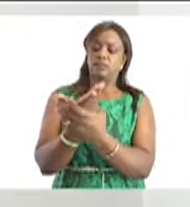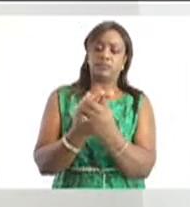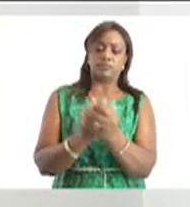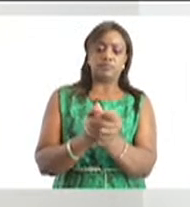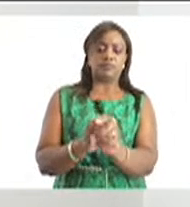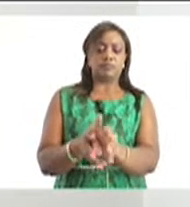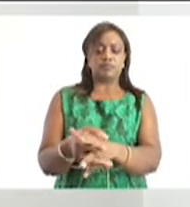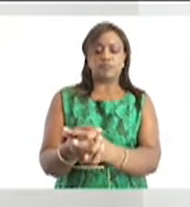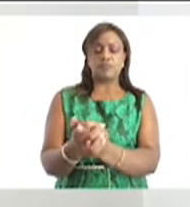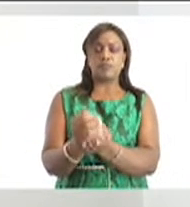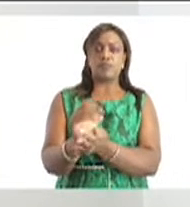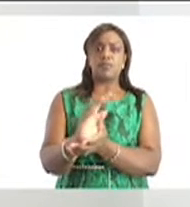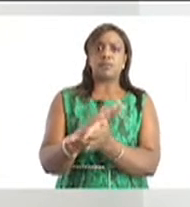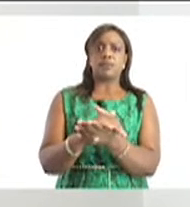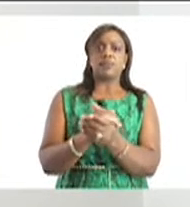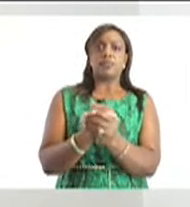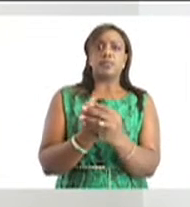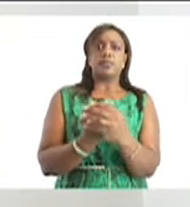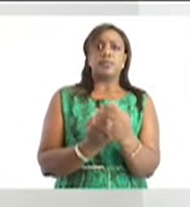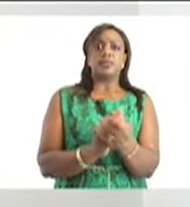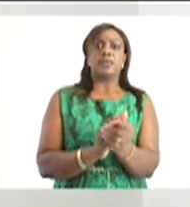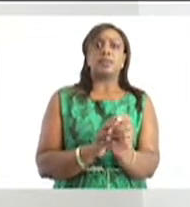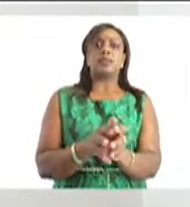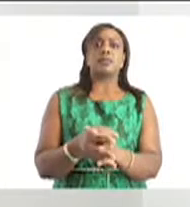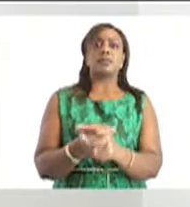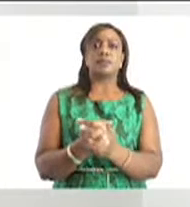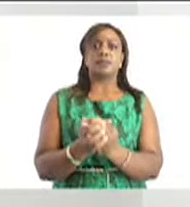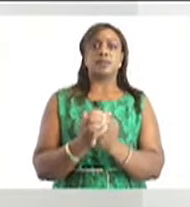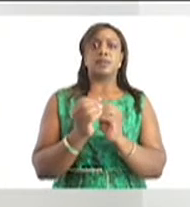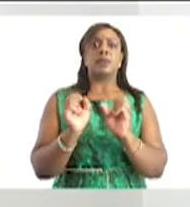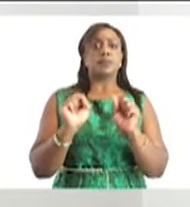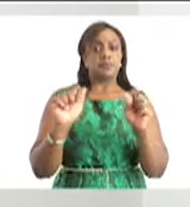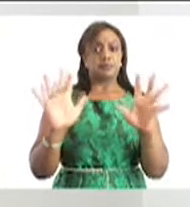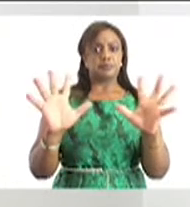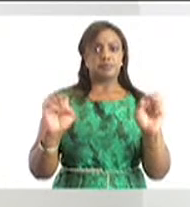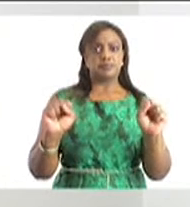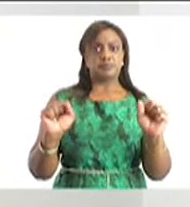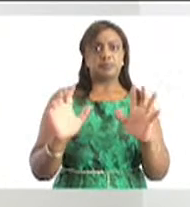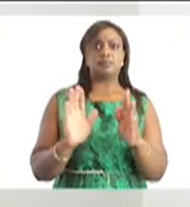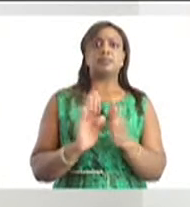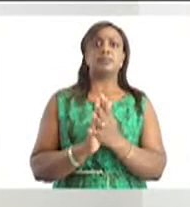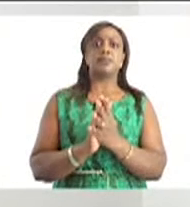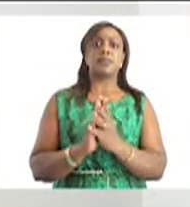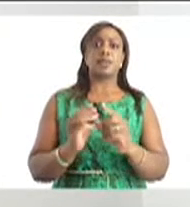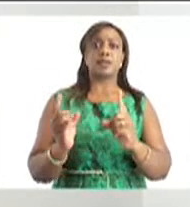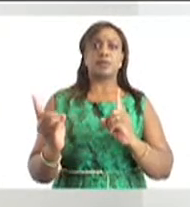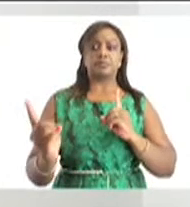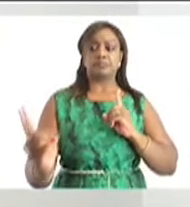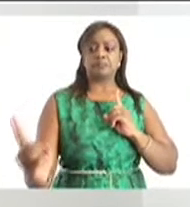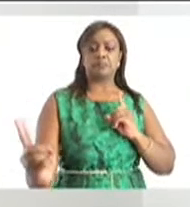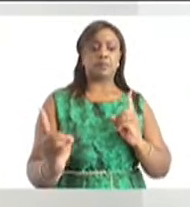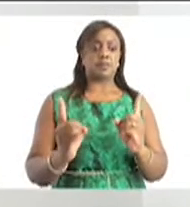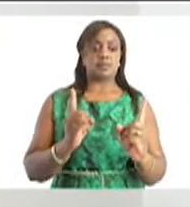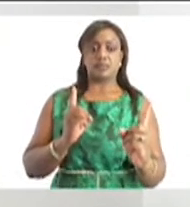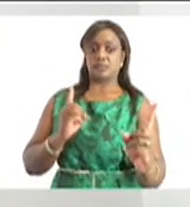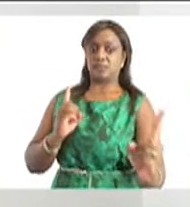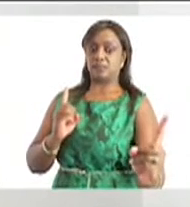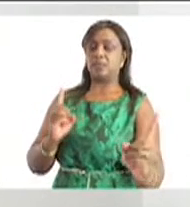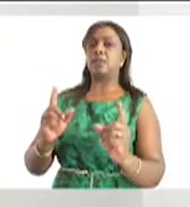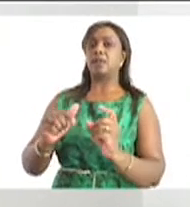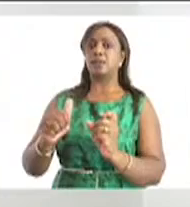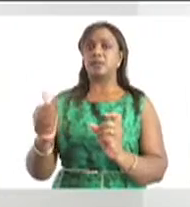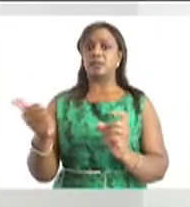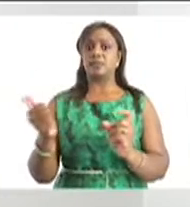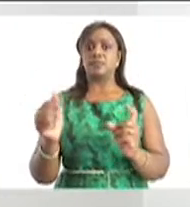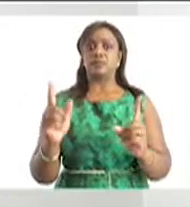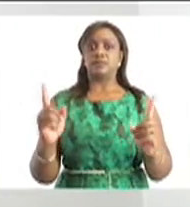hands. Okay, and when done that, make sure your hands are dry and do the distance drill to make sure that you're not